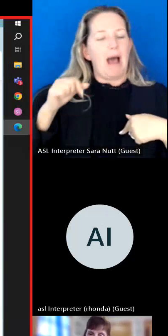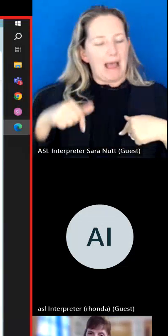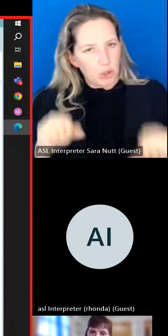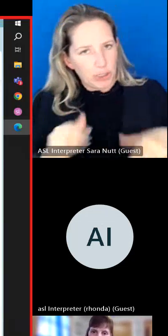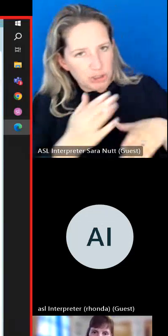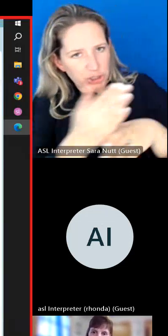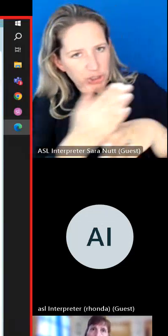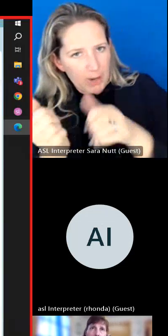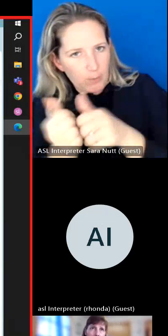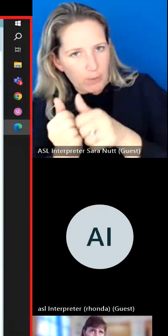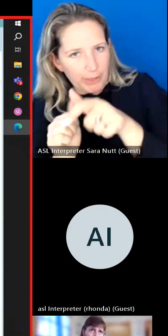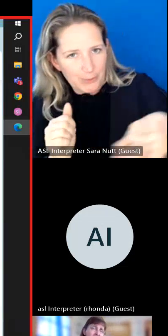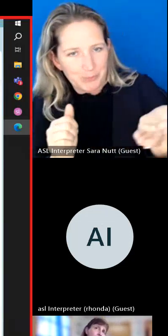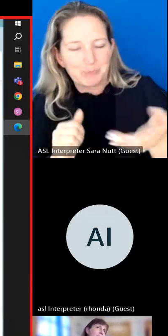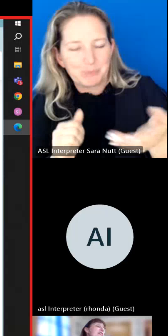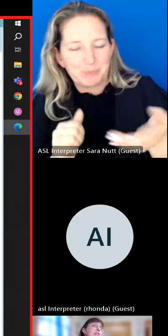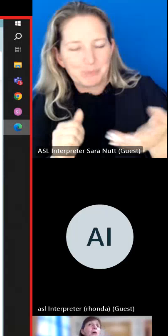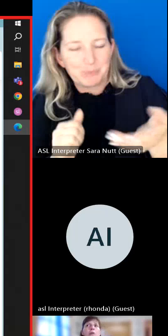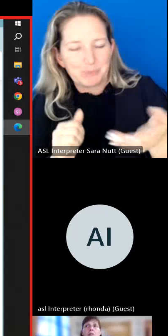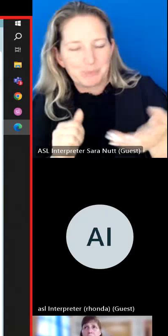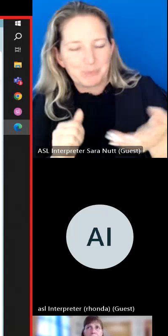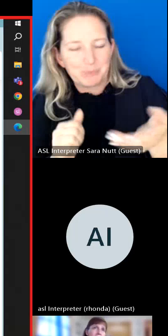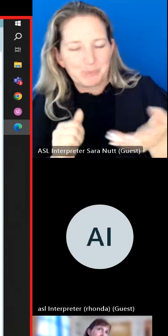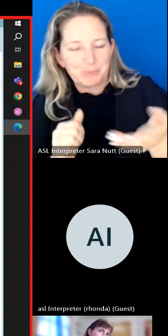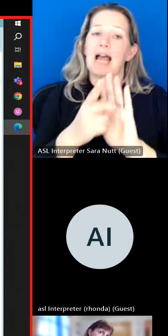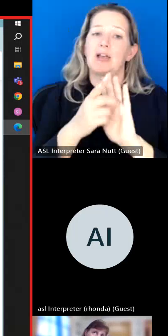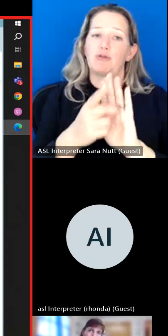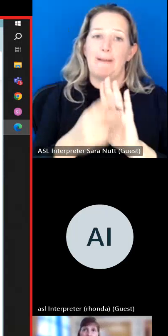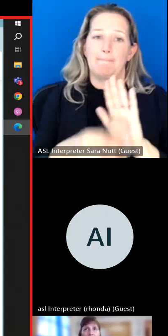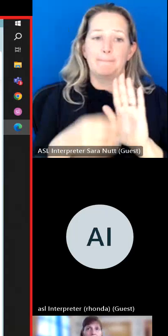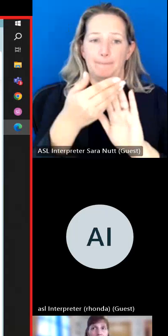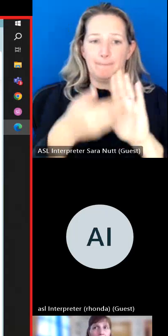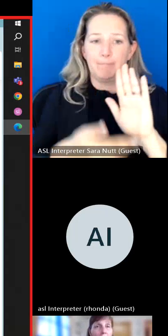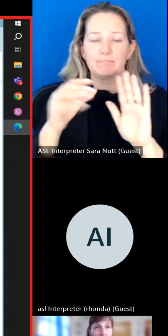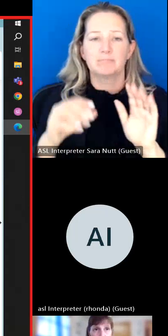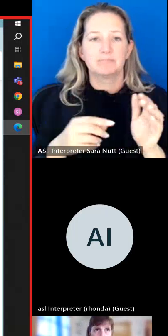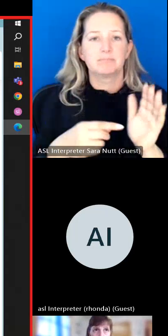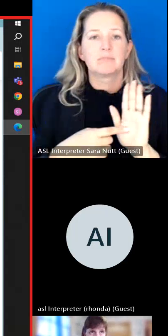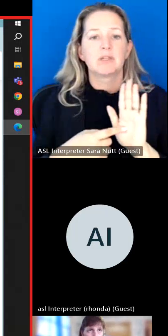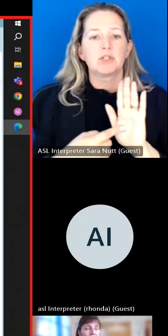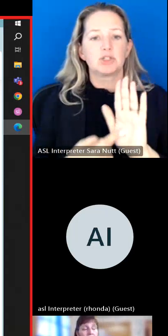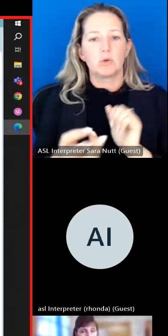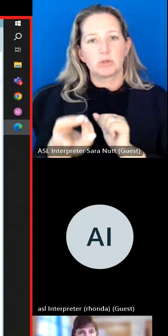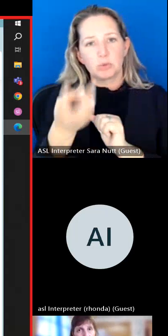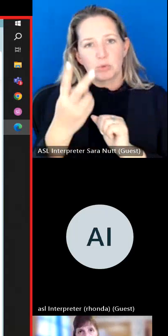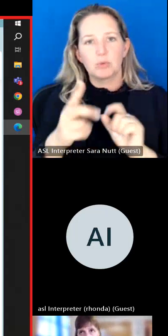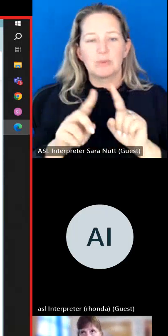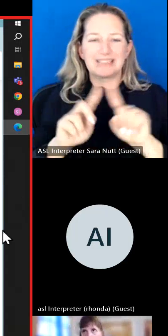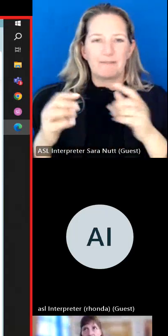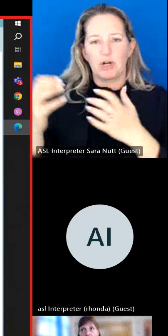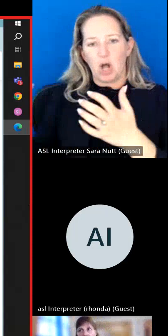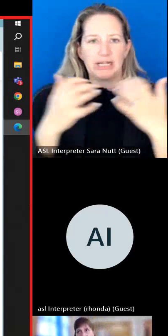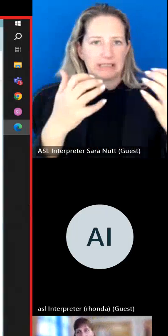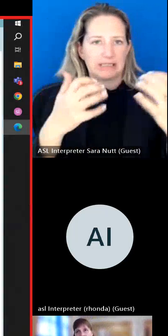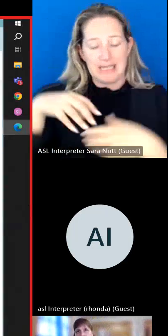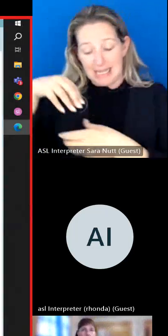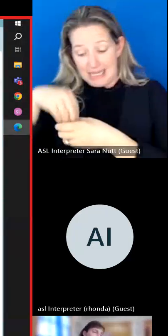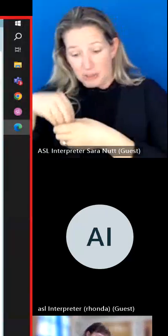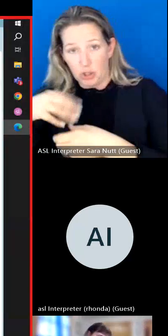was a diagram. This one shows the two different audiences, internal and